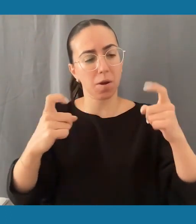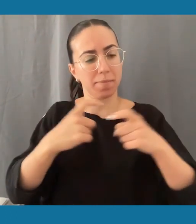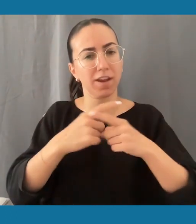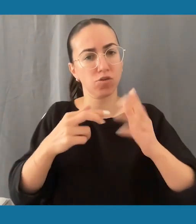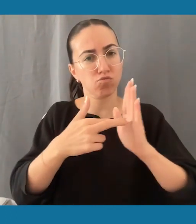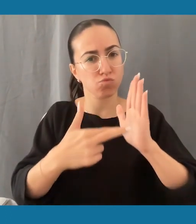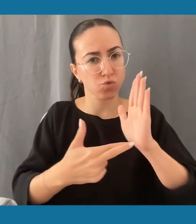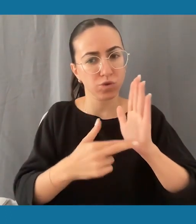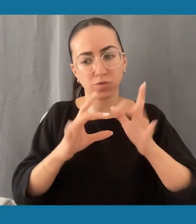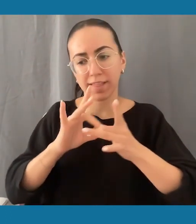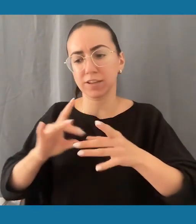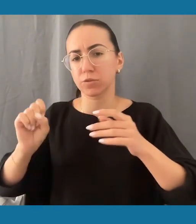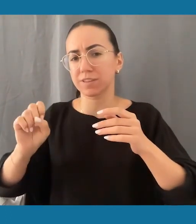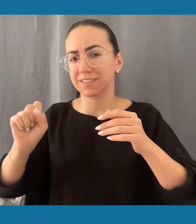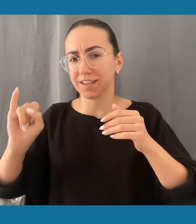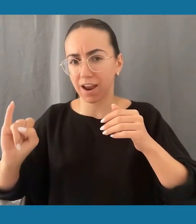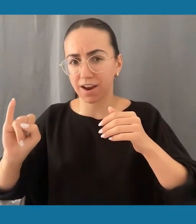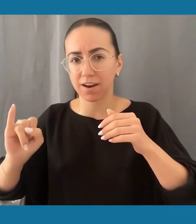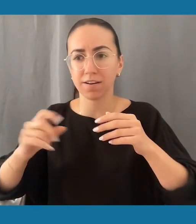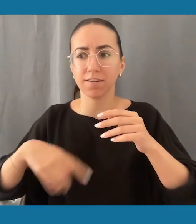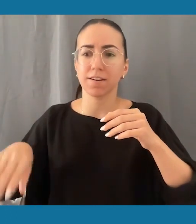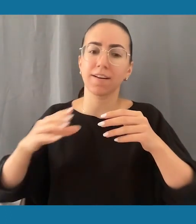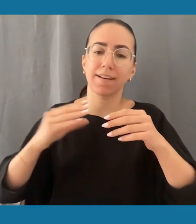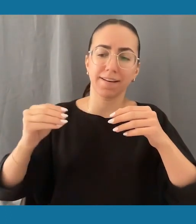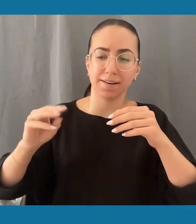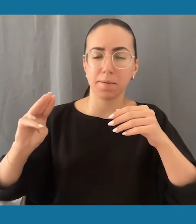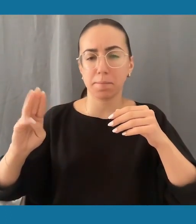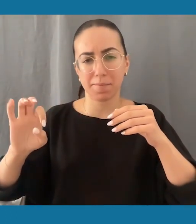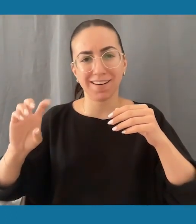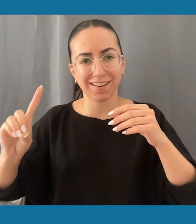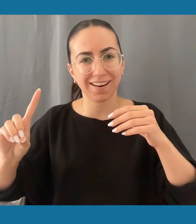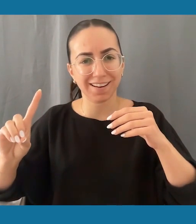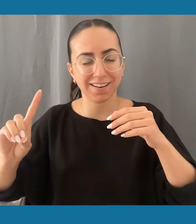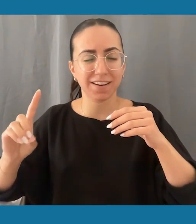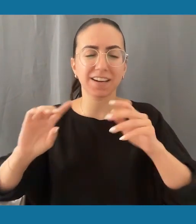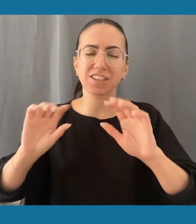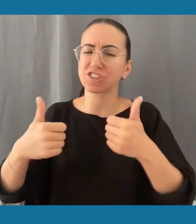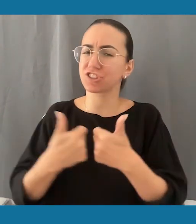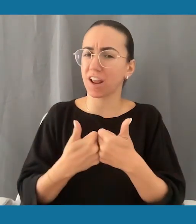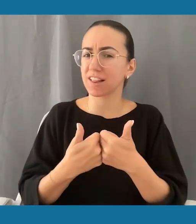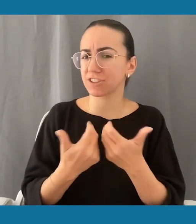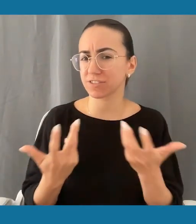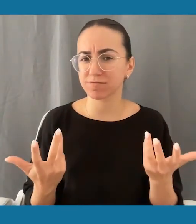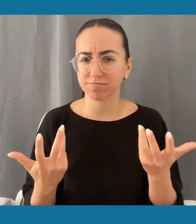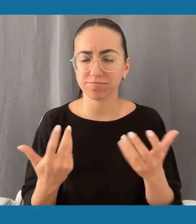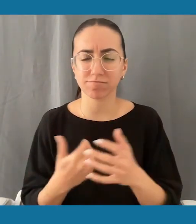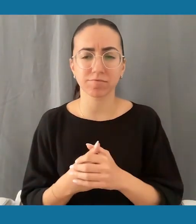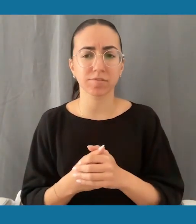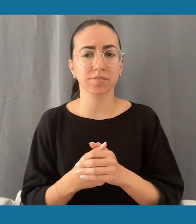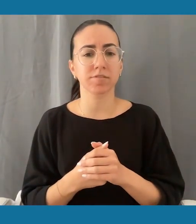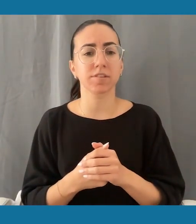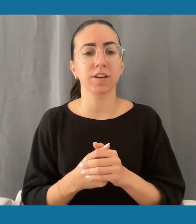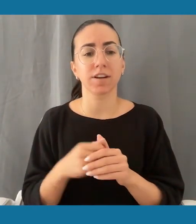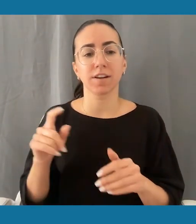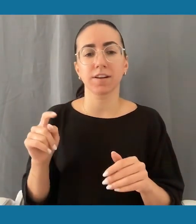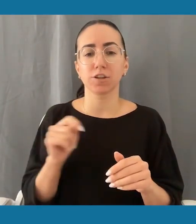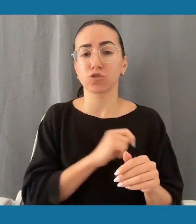SSI benefits on the one hand, Medicaid on the other hand, and it's challenging at best. In addition, a trustee